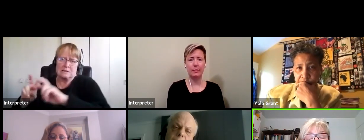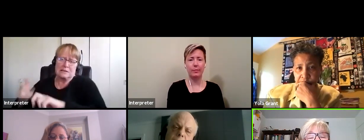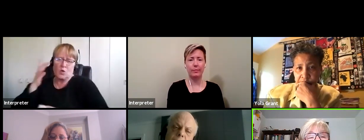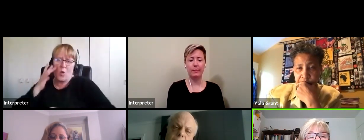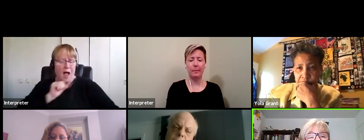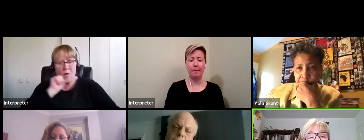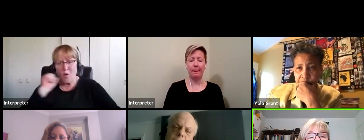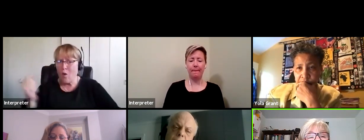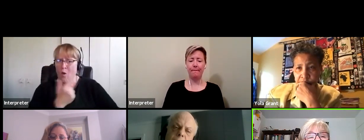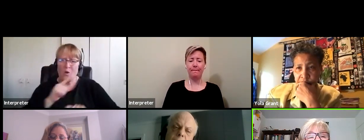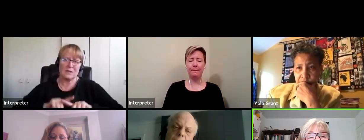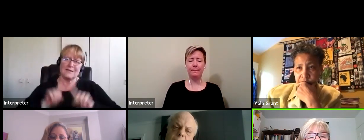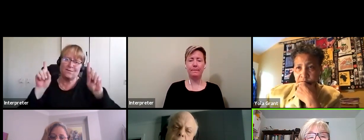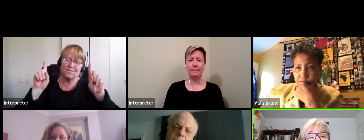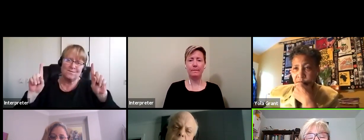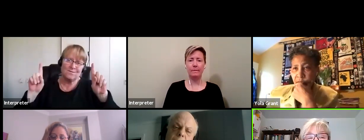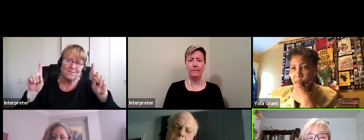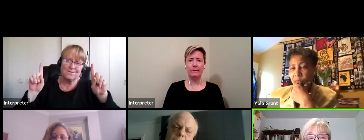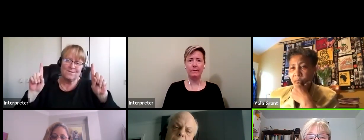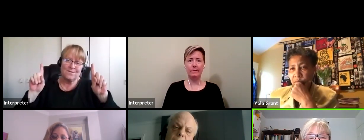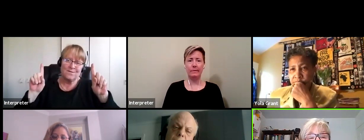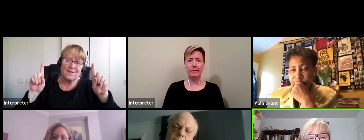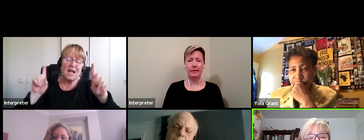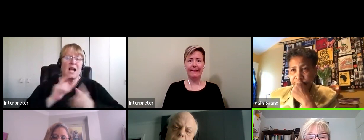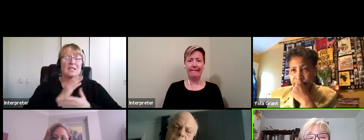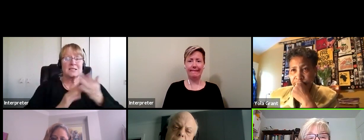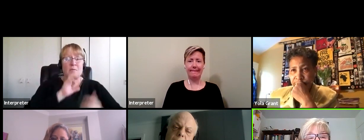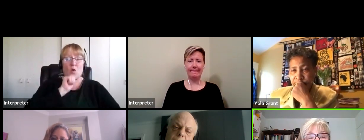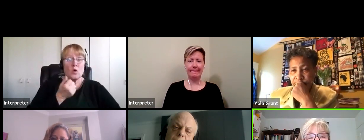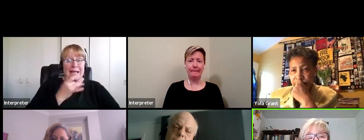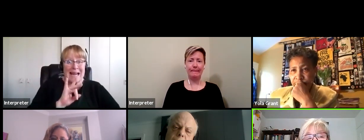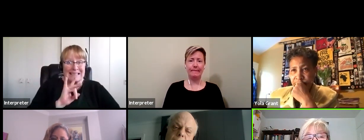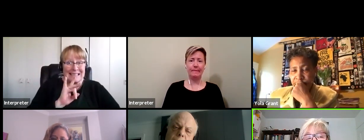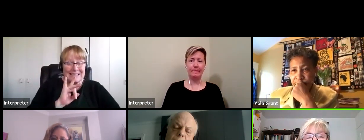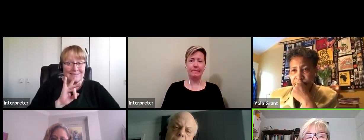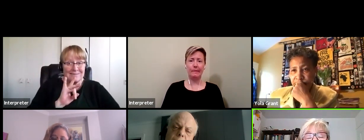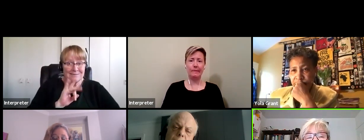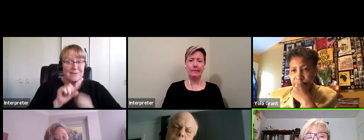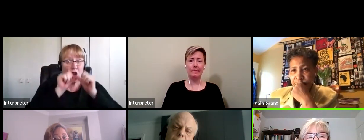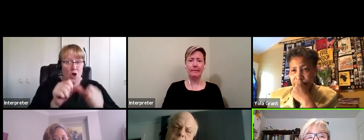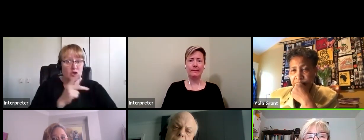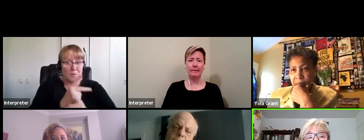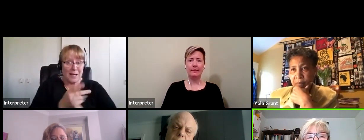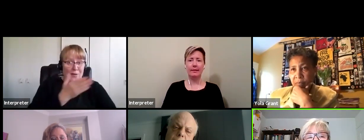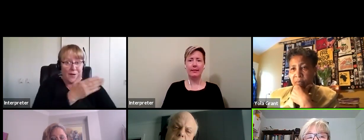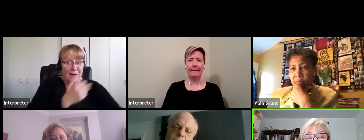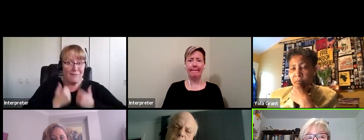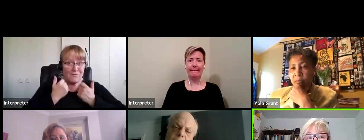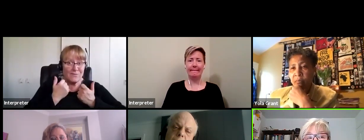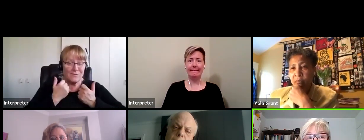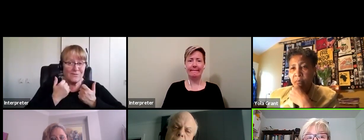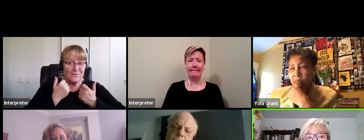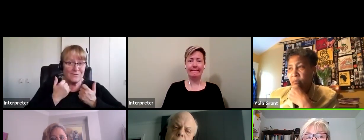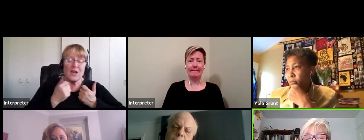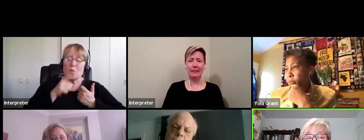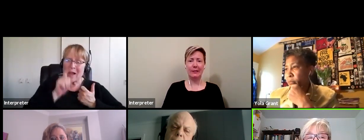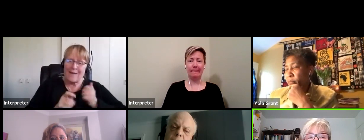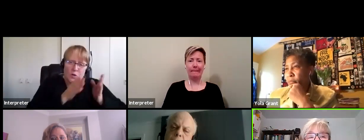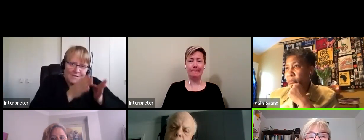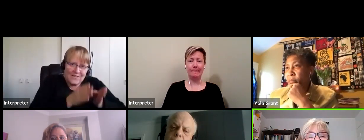different. There are people from the age of 18 and up in long-term care, and like Robert said, we have to look at them as individuals,